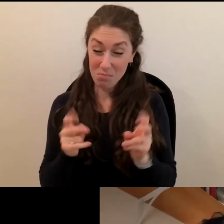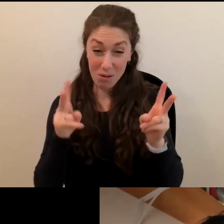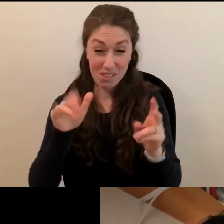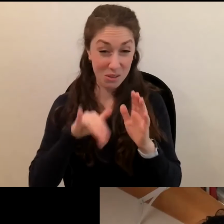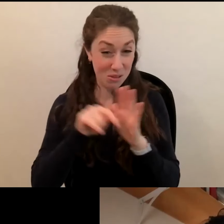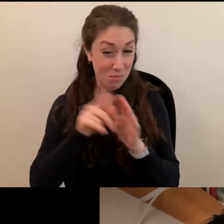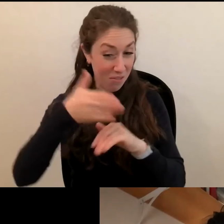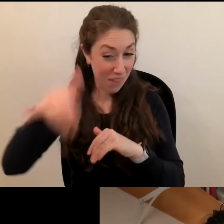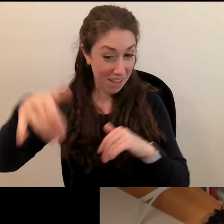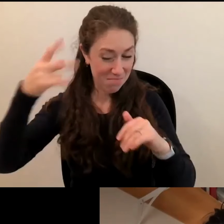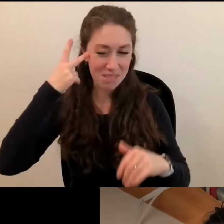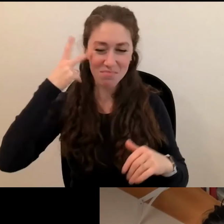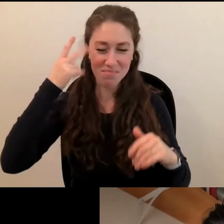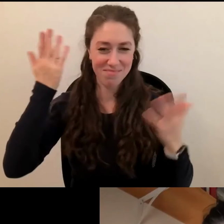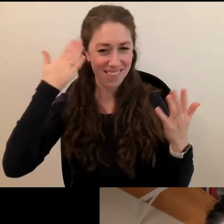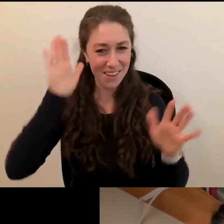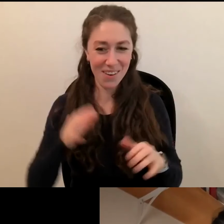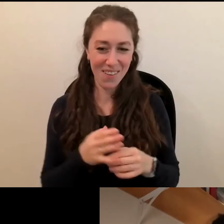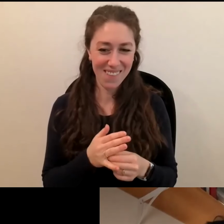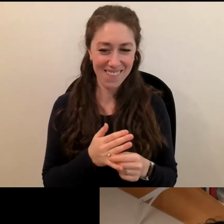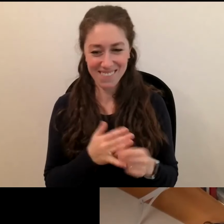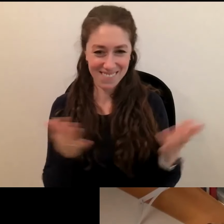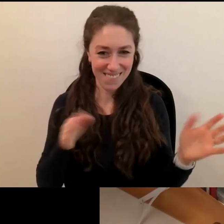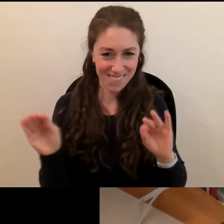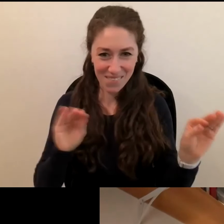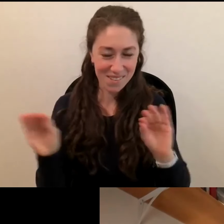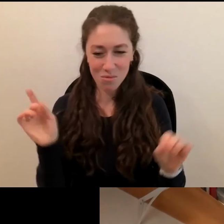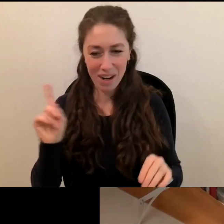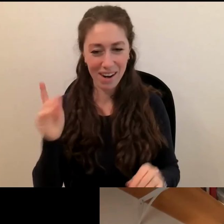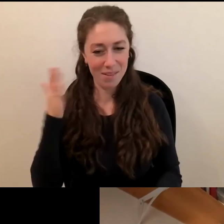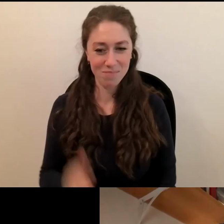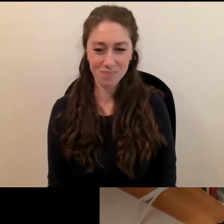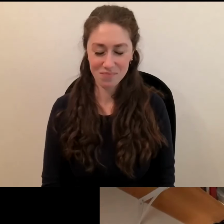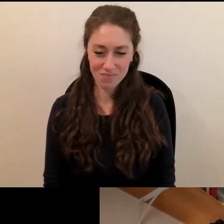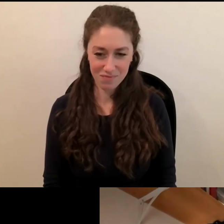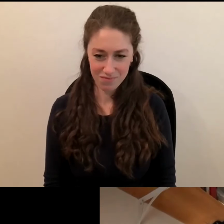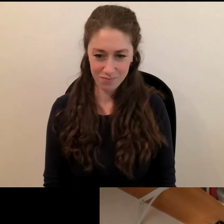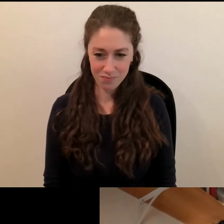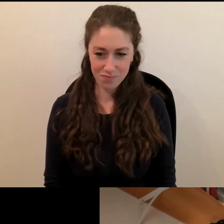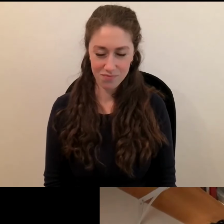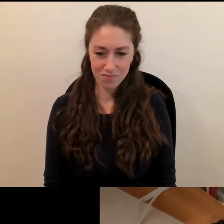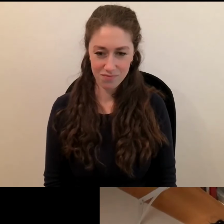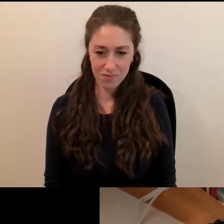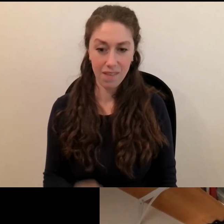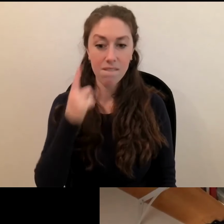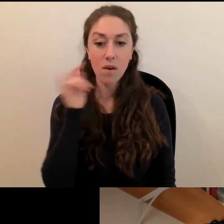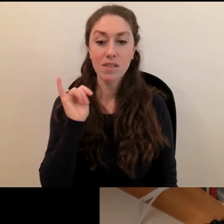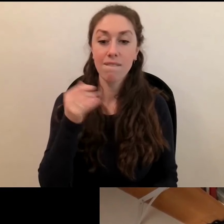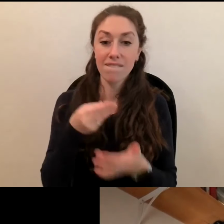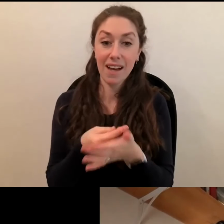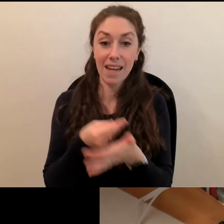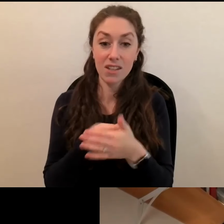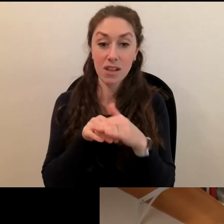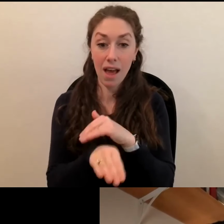that, but I guess we'll see where we're going to put things now. I will say in terms of also financial